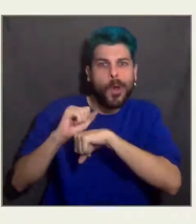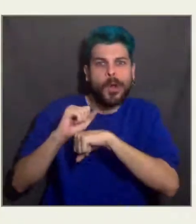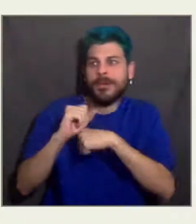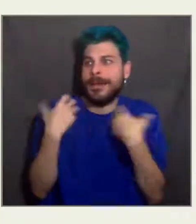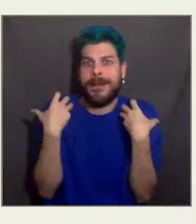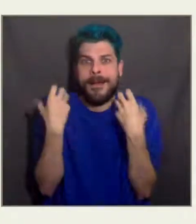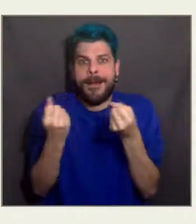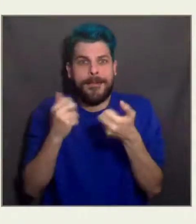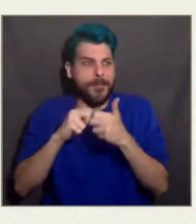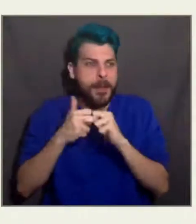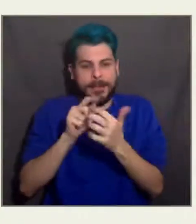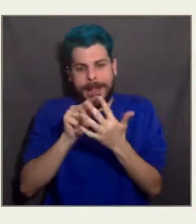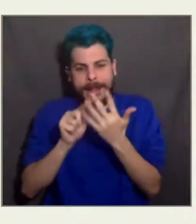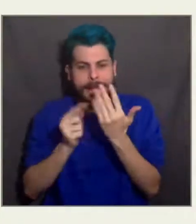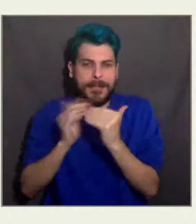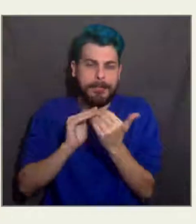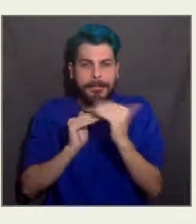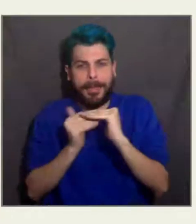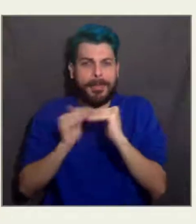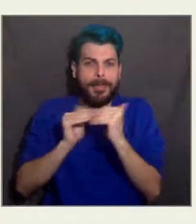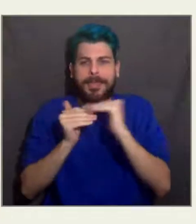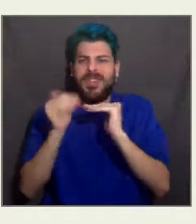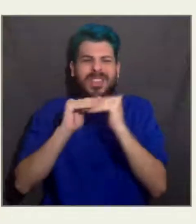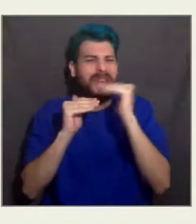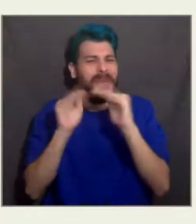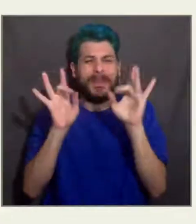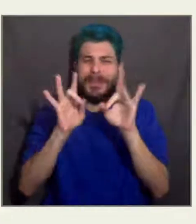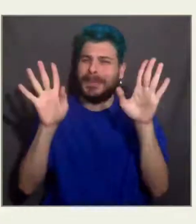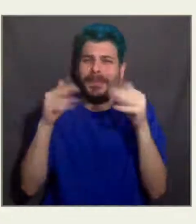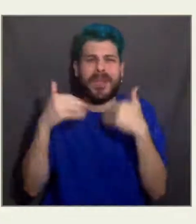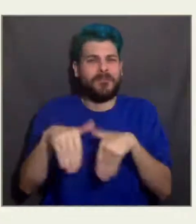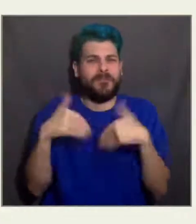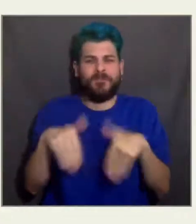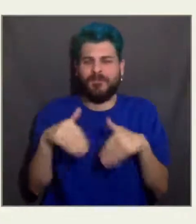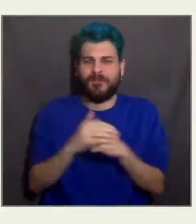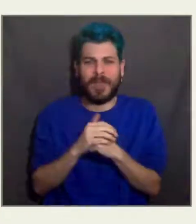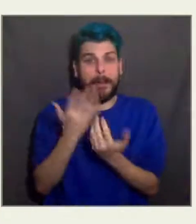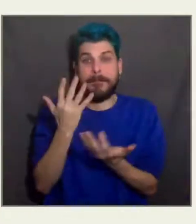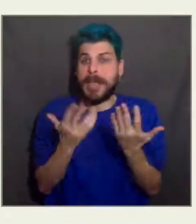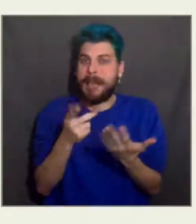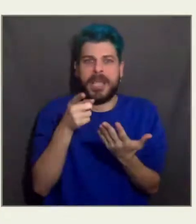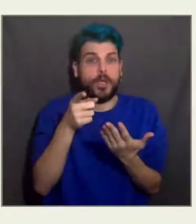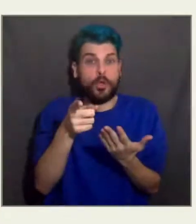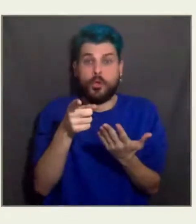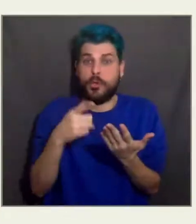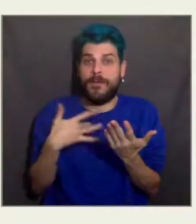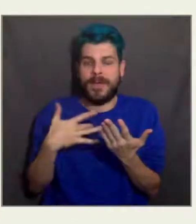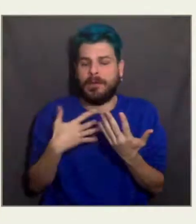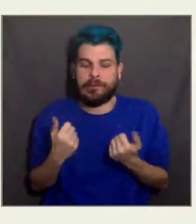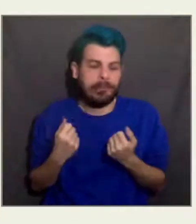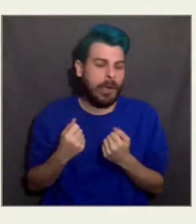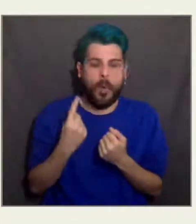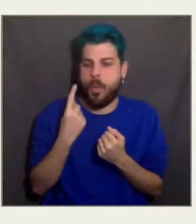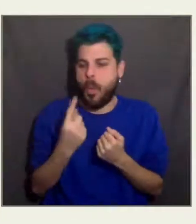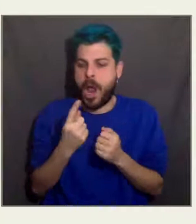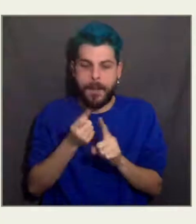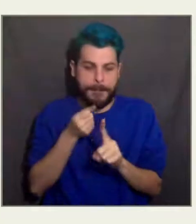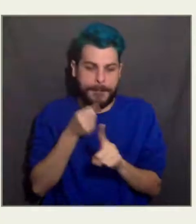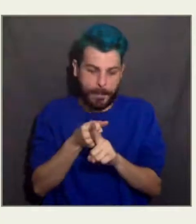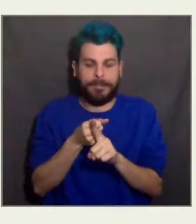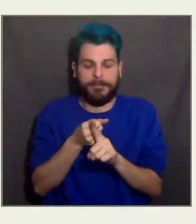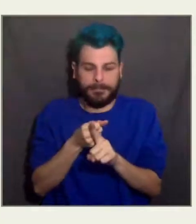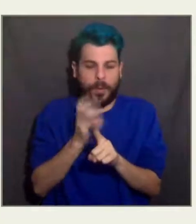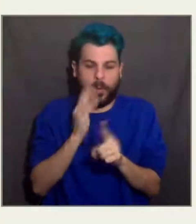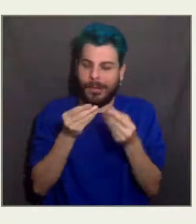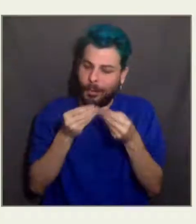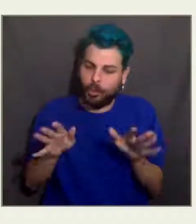it's devastating. If you, like many people, are one bad break away from losing your home, it's terrifying. And if you're